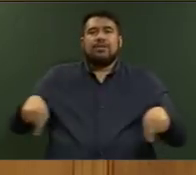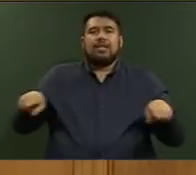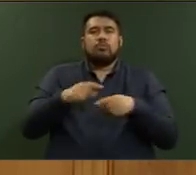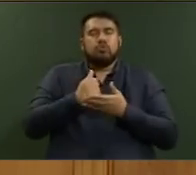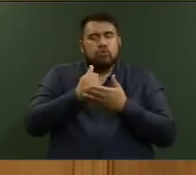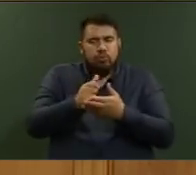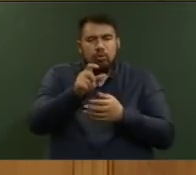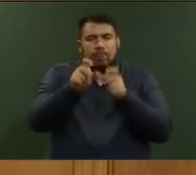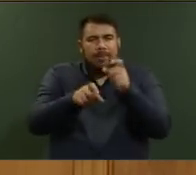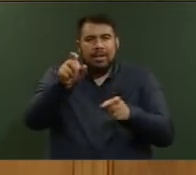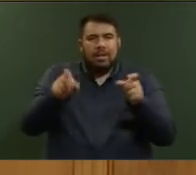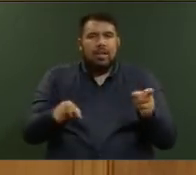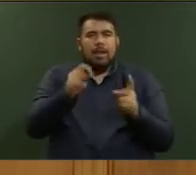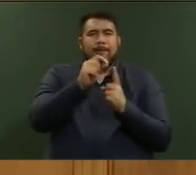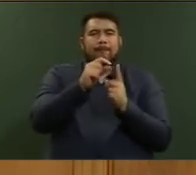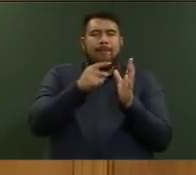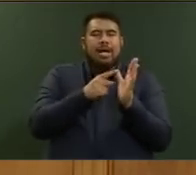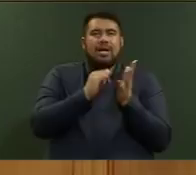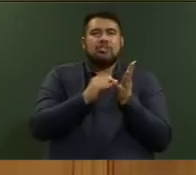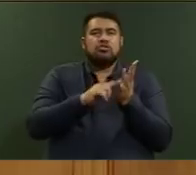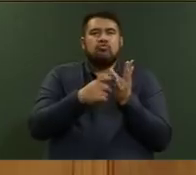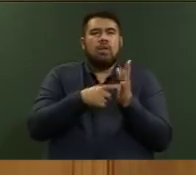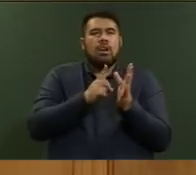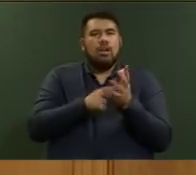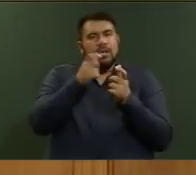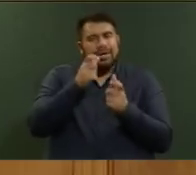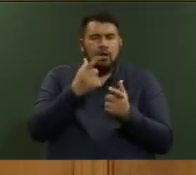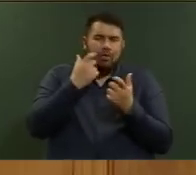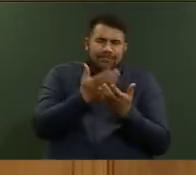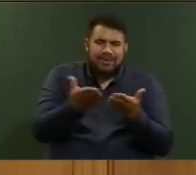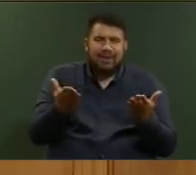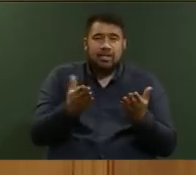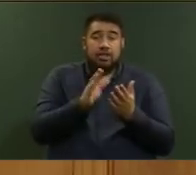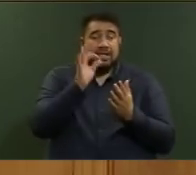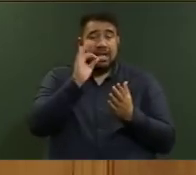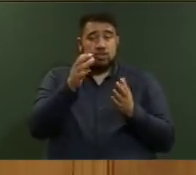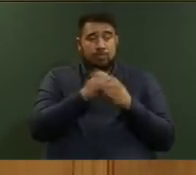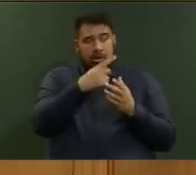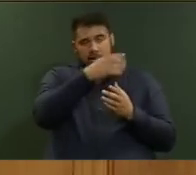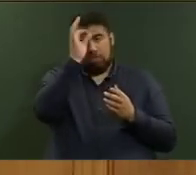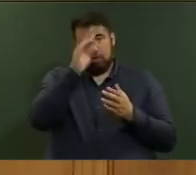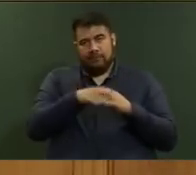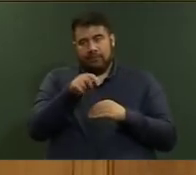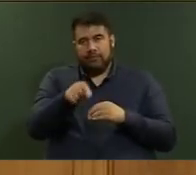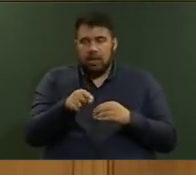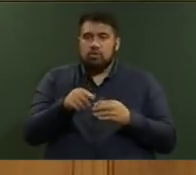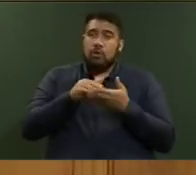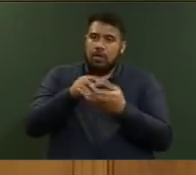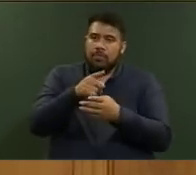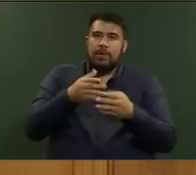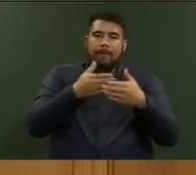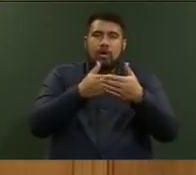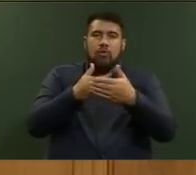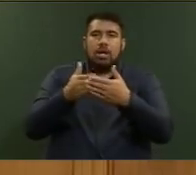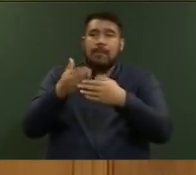care, something the National Party has no idea of, so that they will look at all avenues that are barriers to employment and help our communities